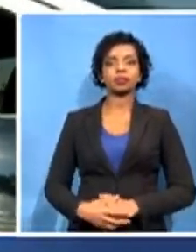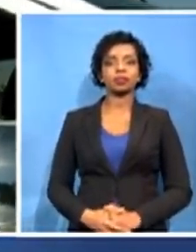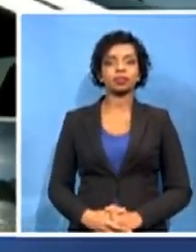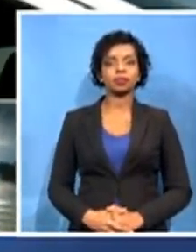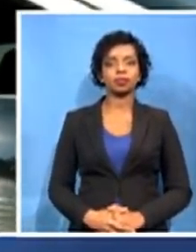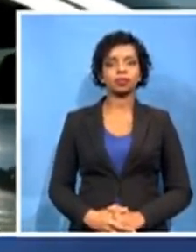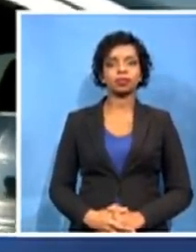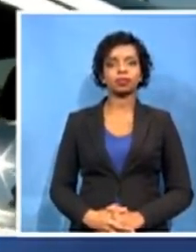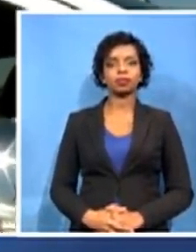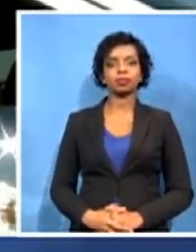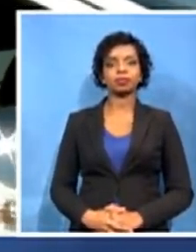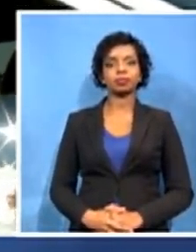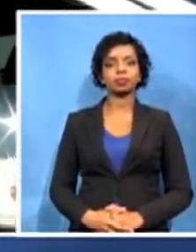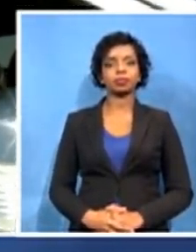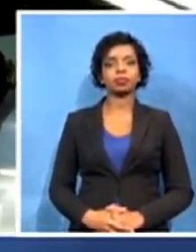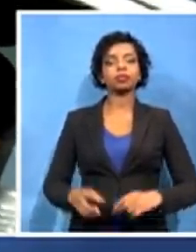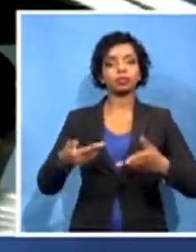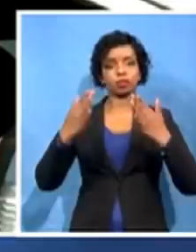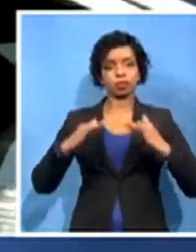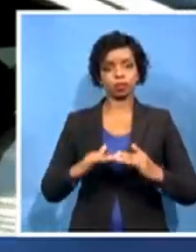Gauteng. Amanda.